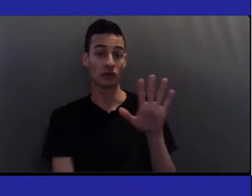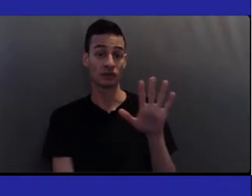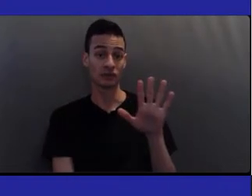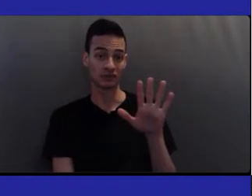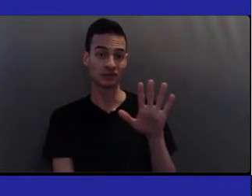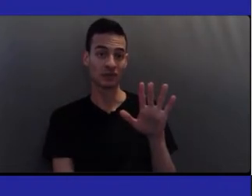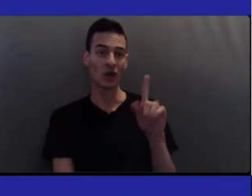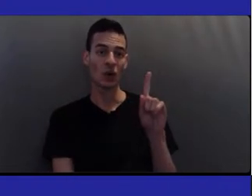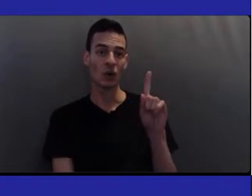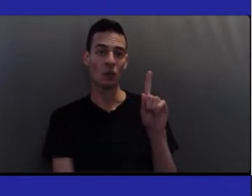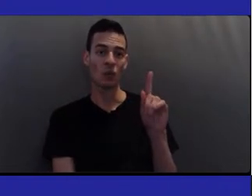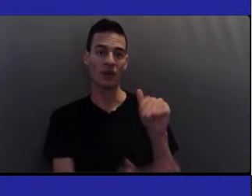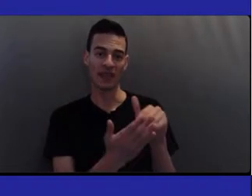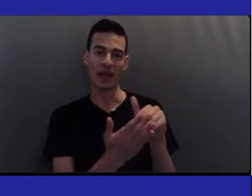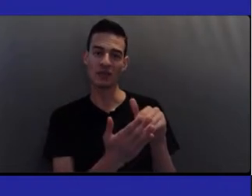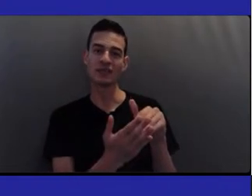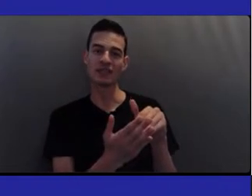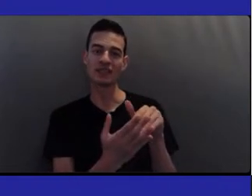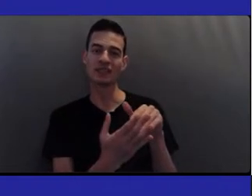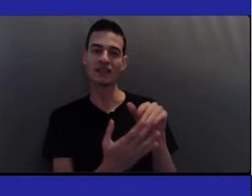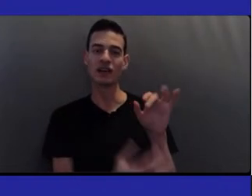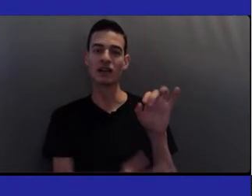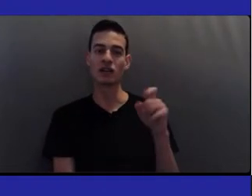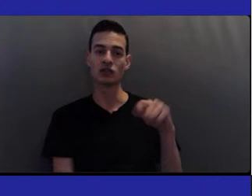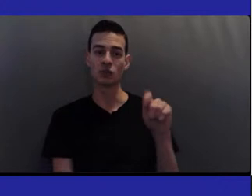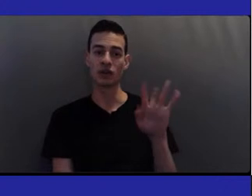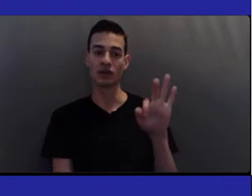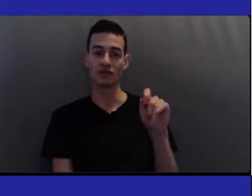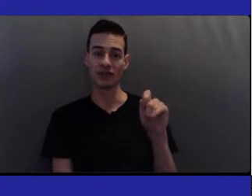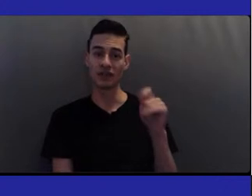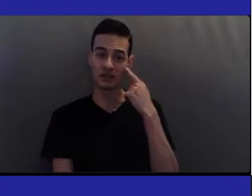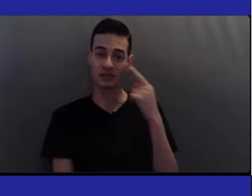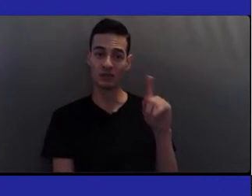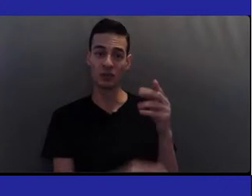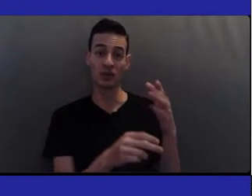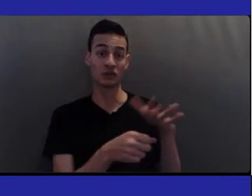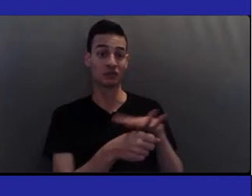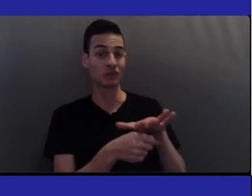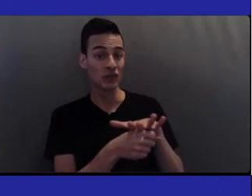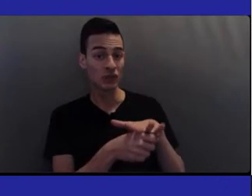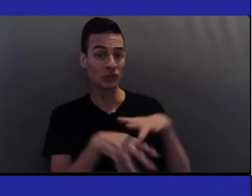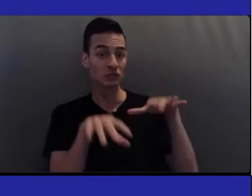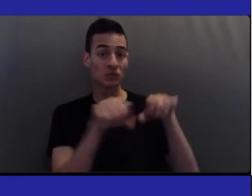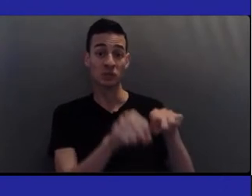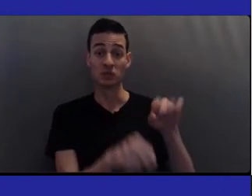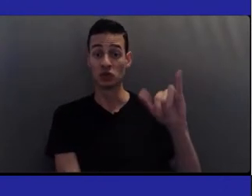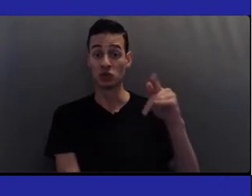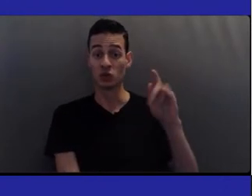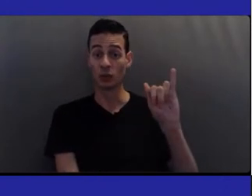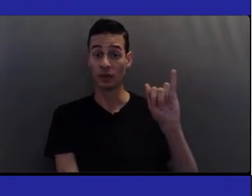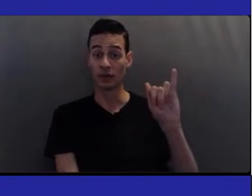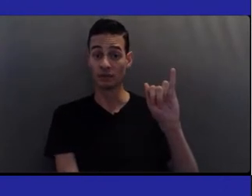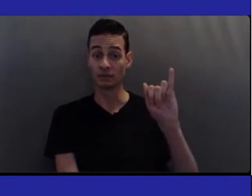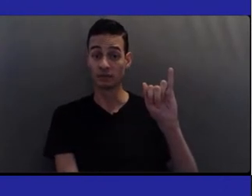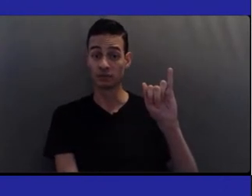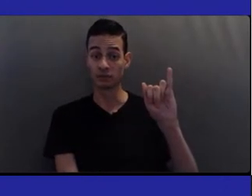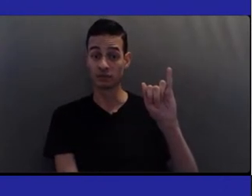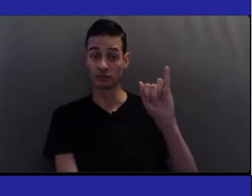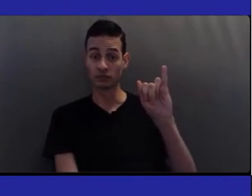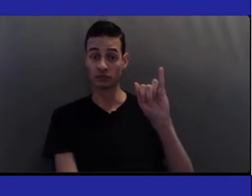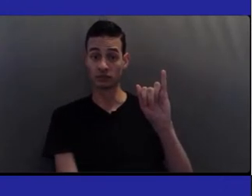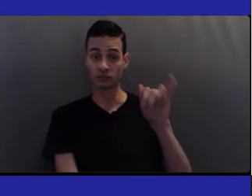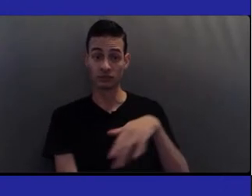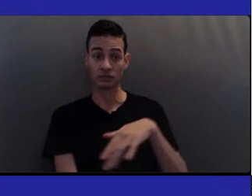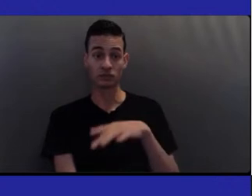for retail food operations at an initial rate of $25 per square foot or $25,000 per year to increase by 2% per